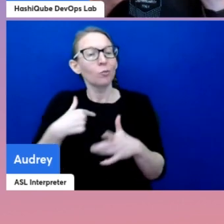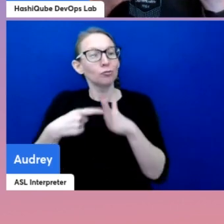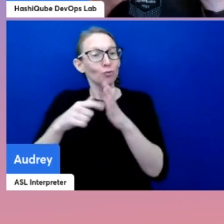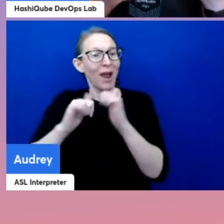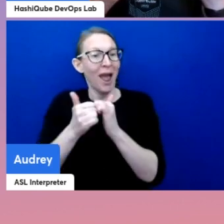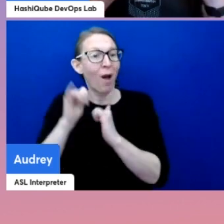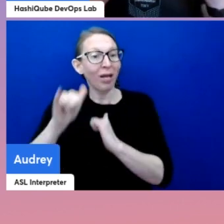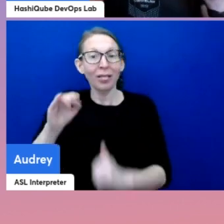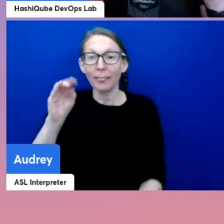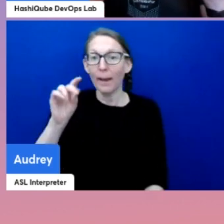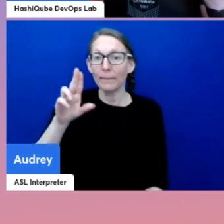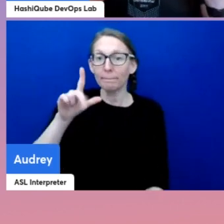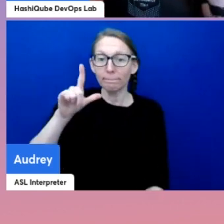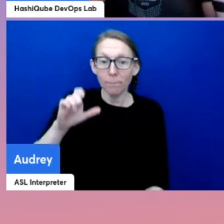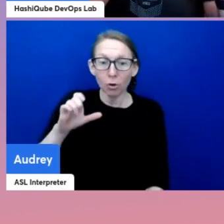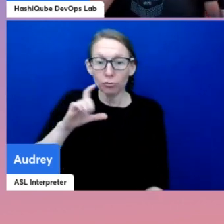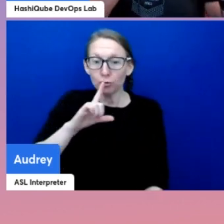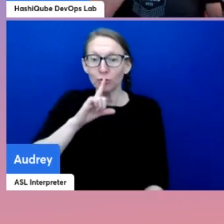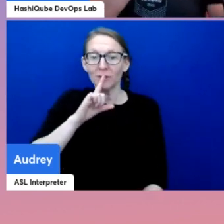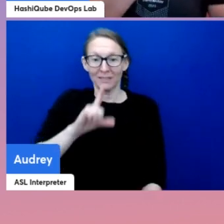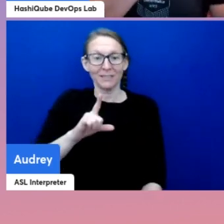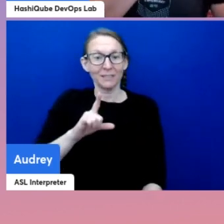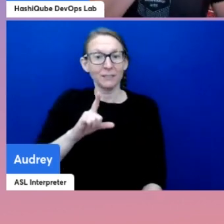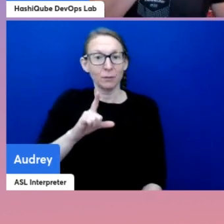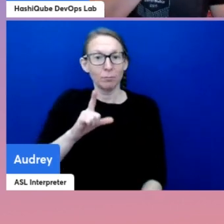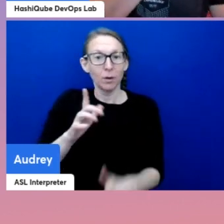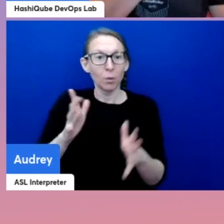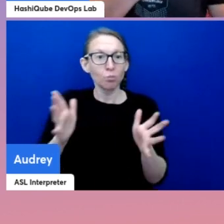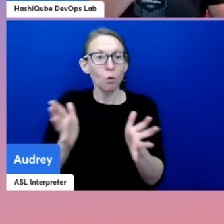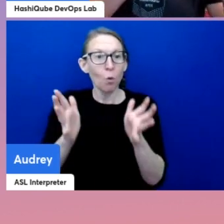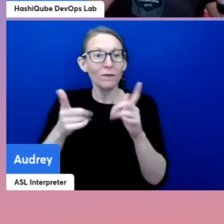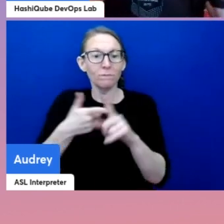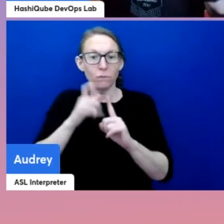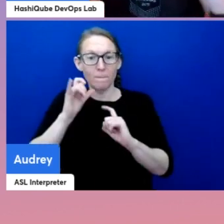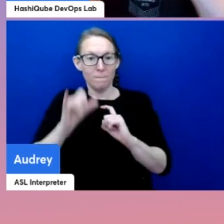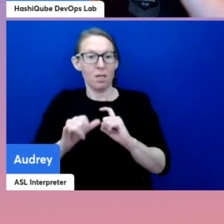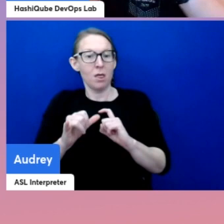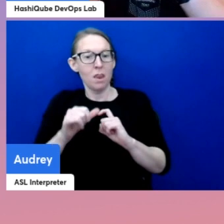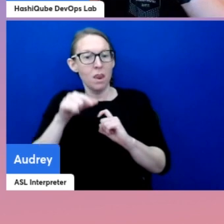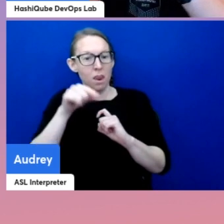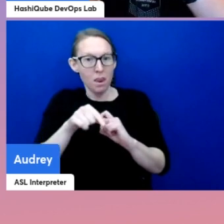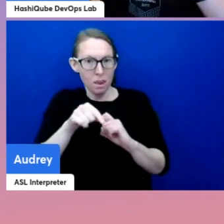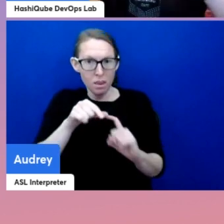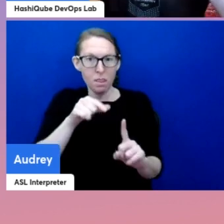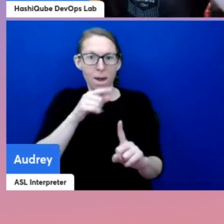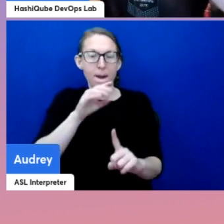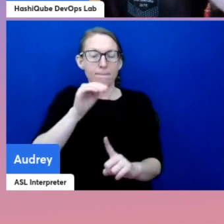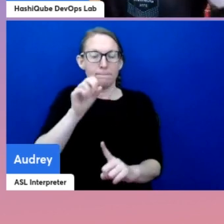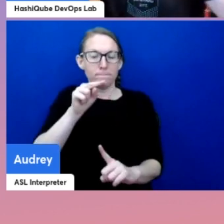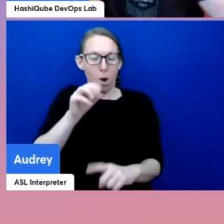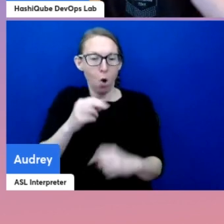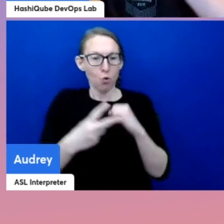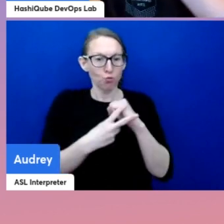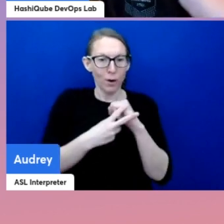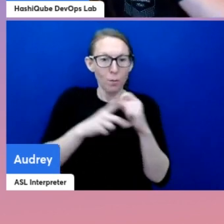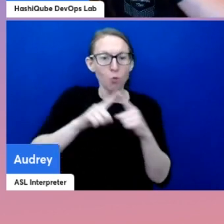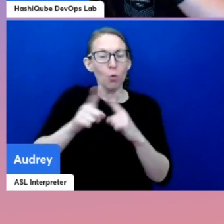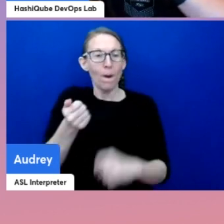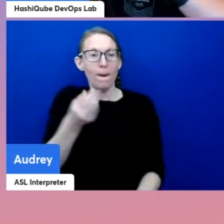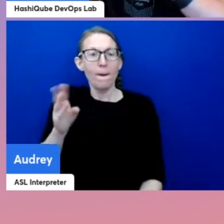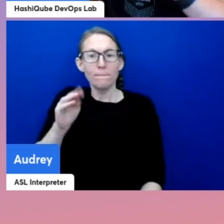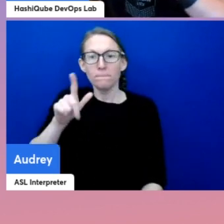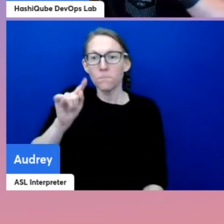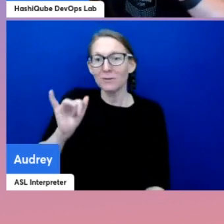module is being promoted from the monorepo to its own multi-repo tagged, and then how